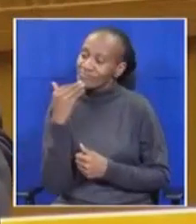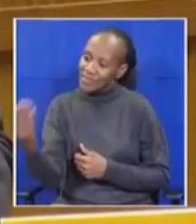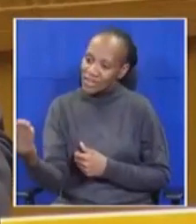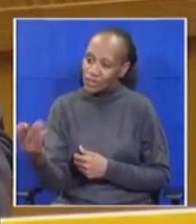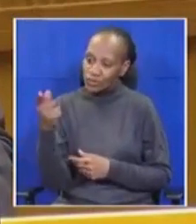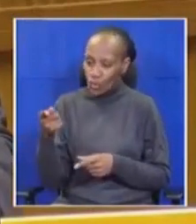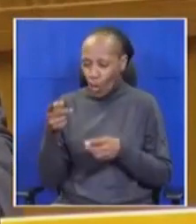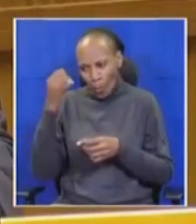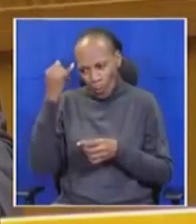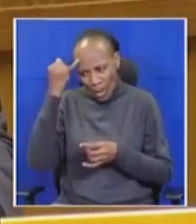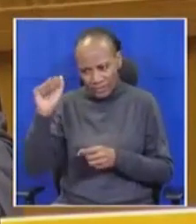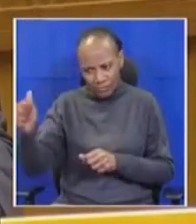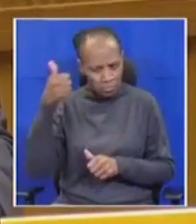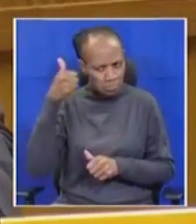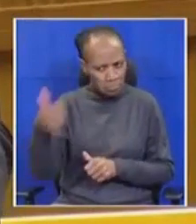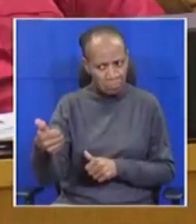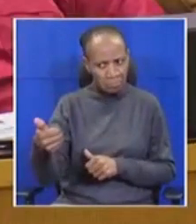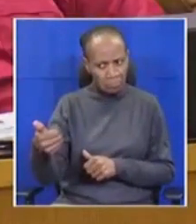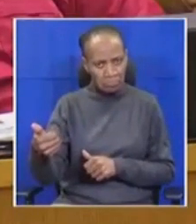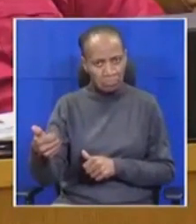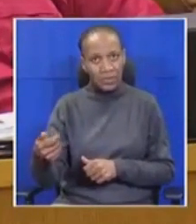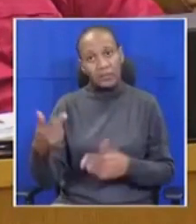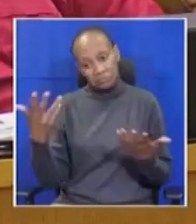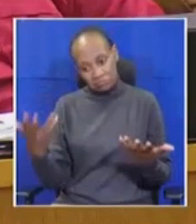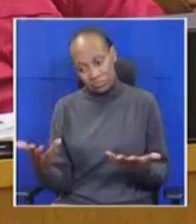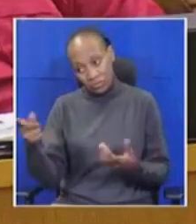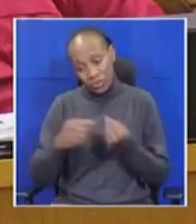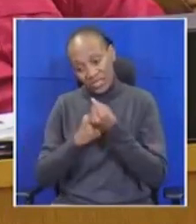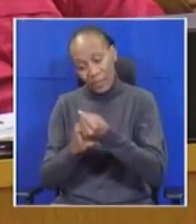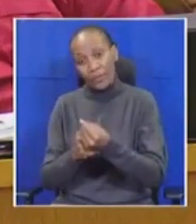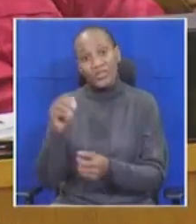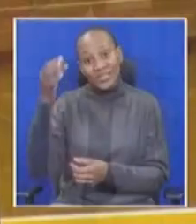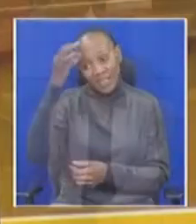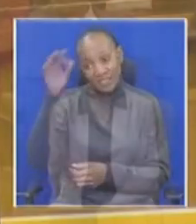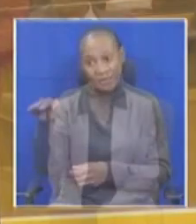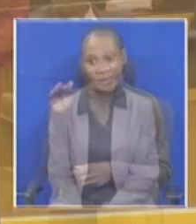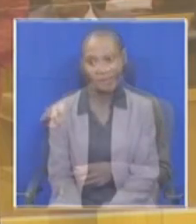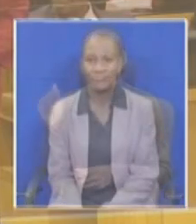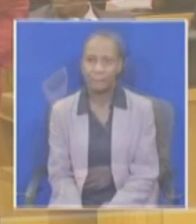on the right track with regard to your support for a state-owned bank. Thank you very much.